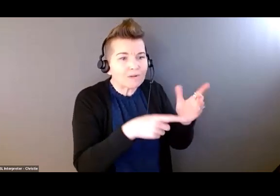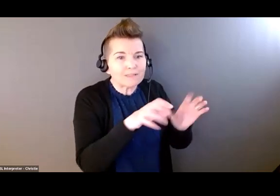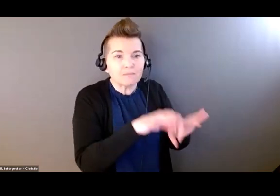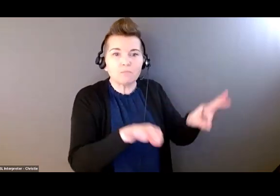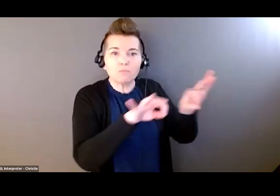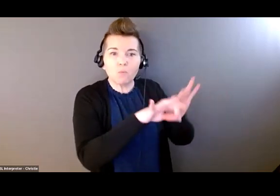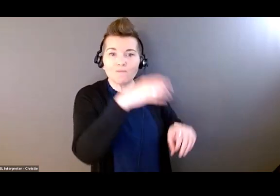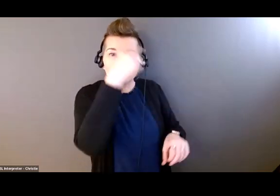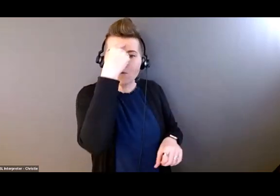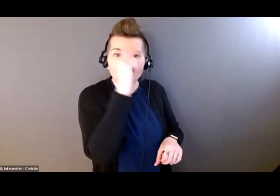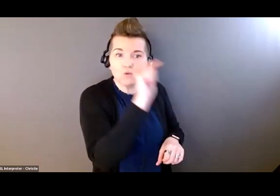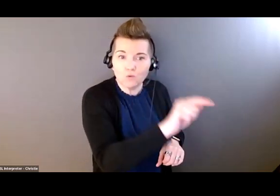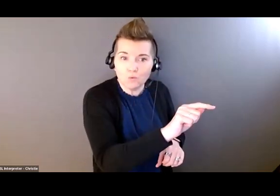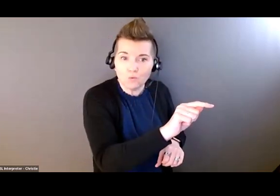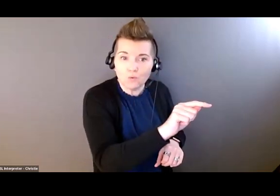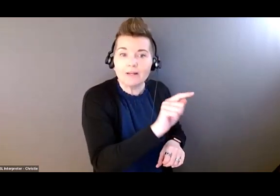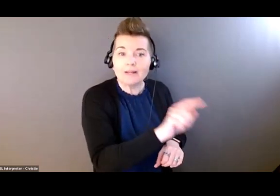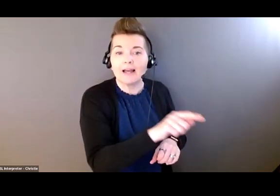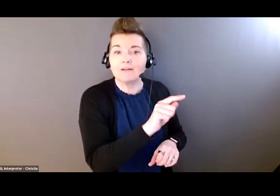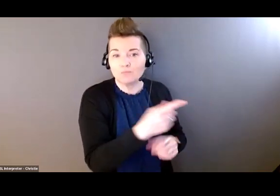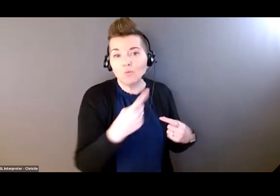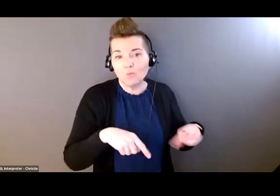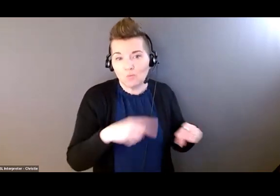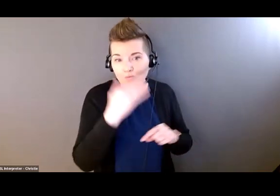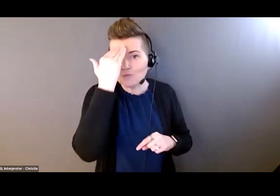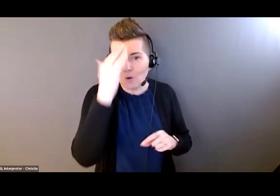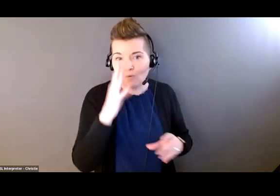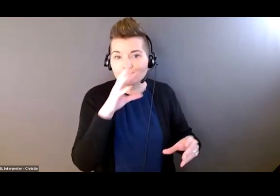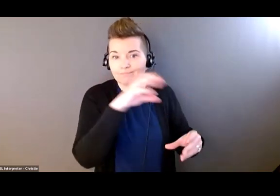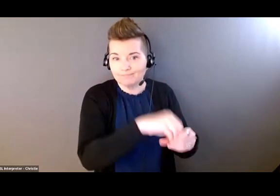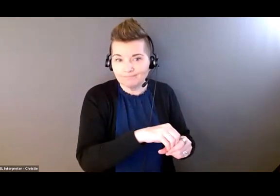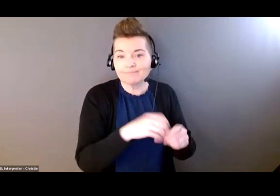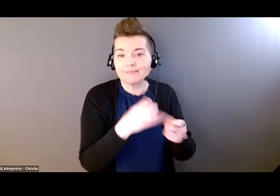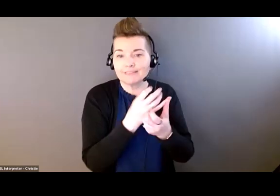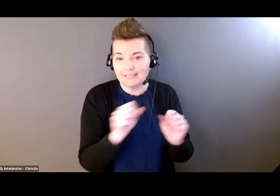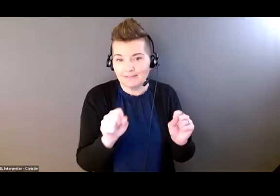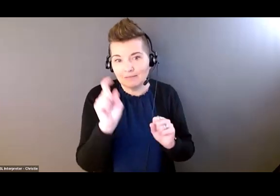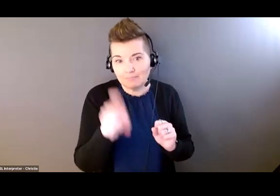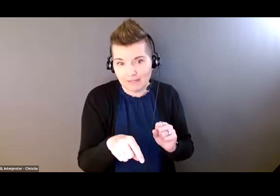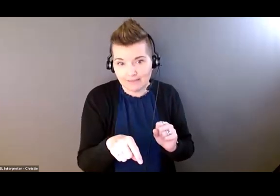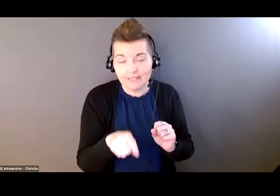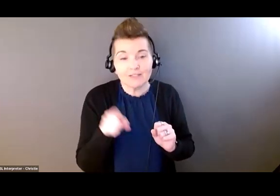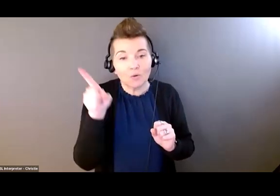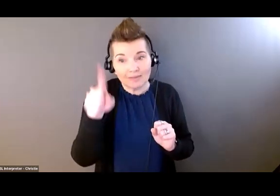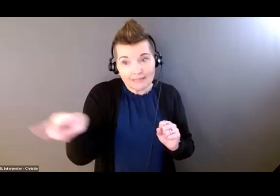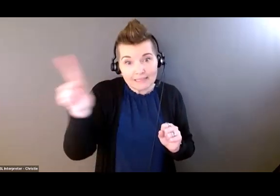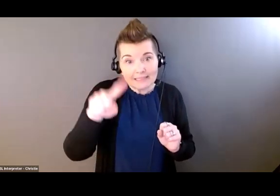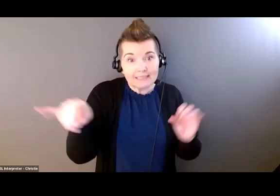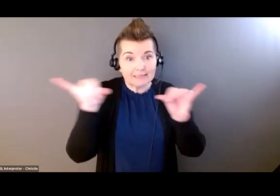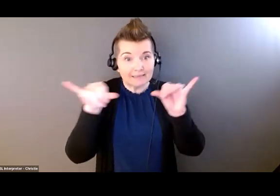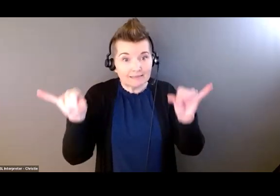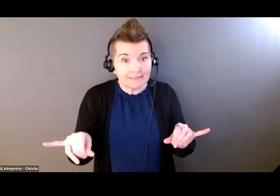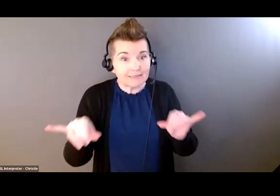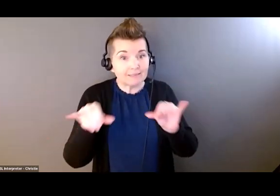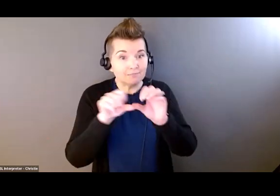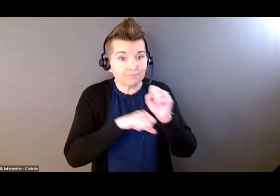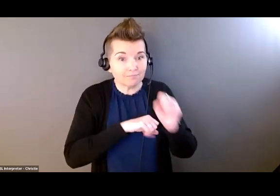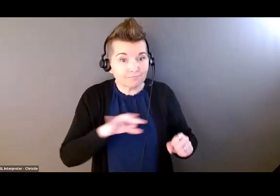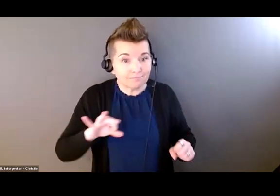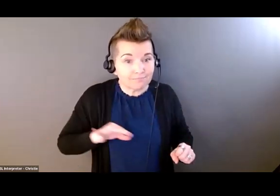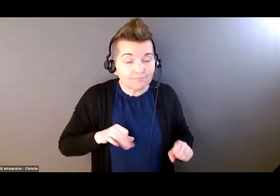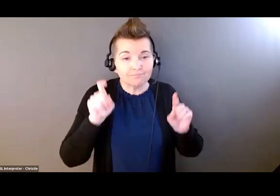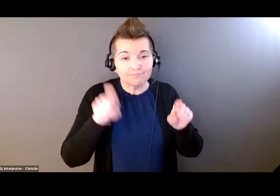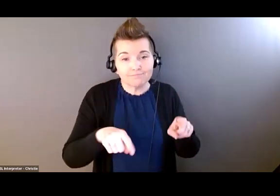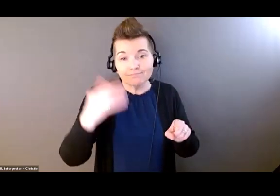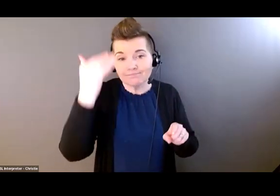outcomes, asking the question, what matters to you? And part of that is the safety component.